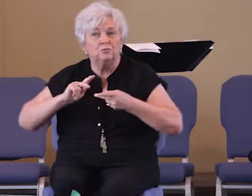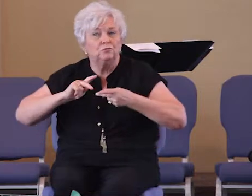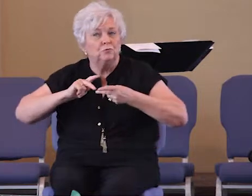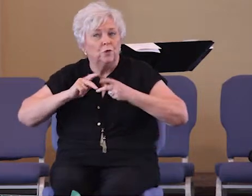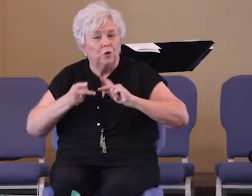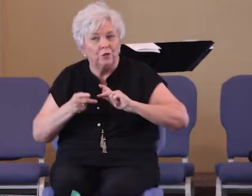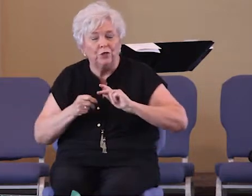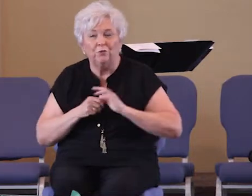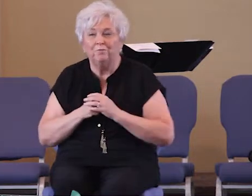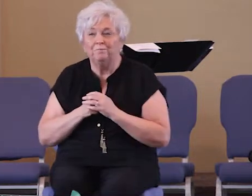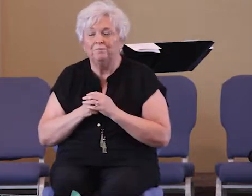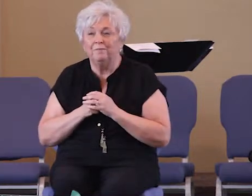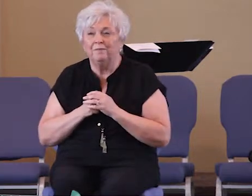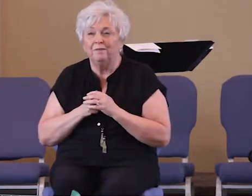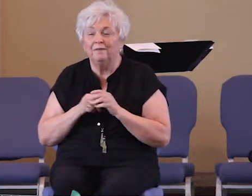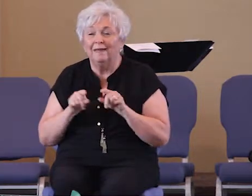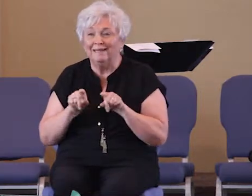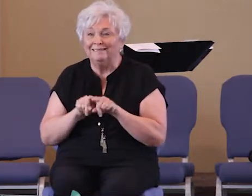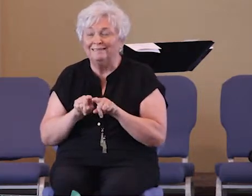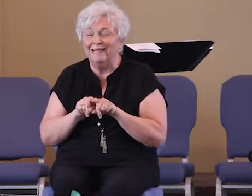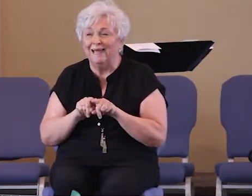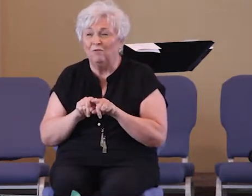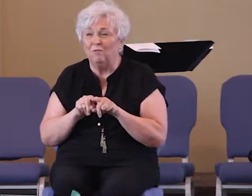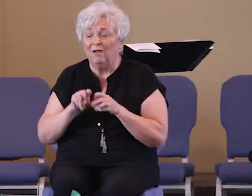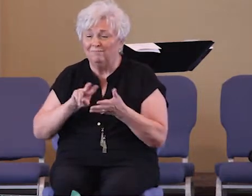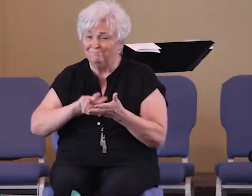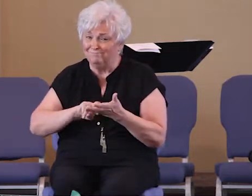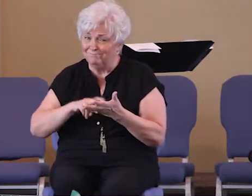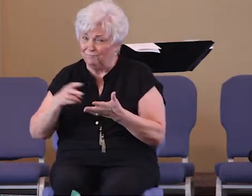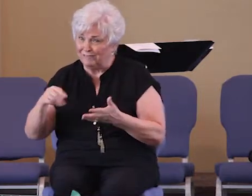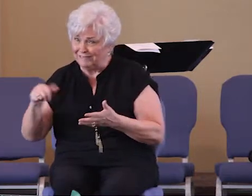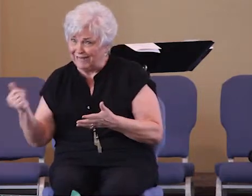And it's like, well, what's the flip side of that?